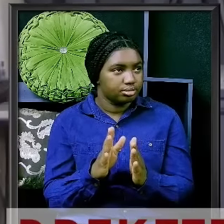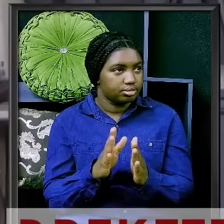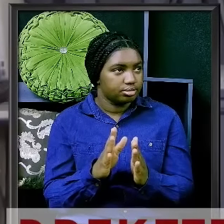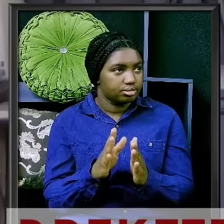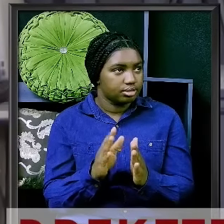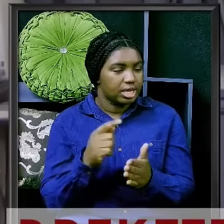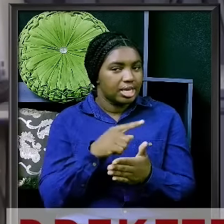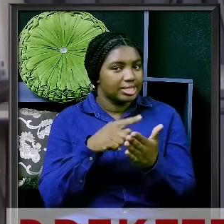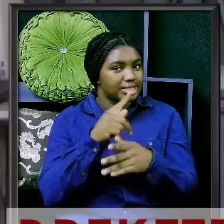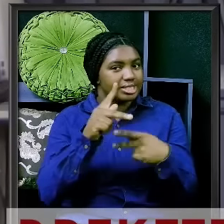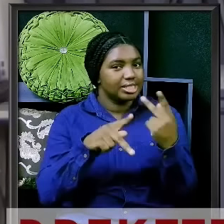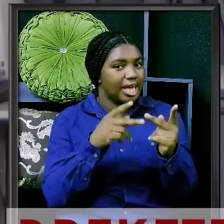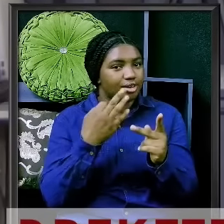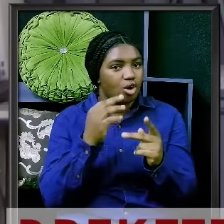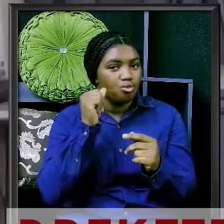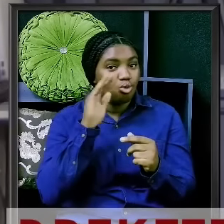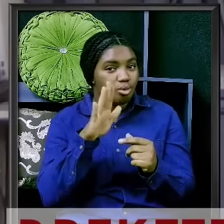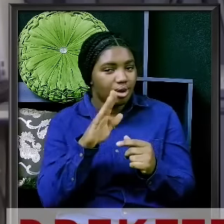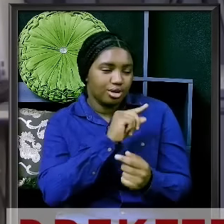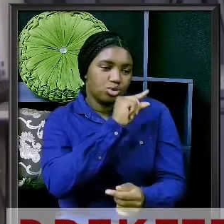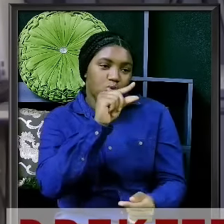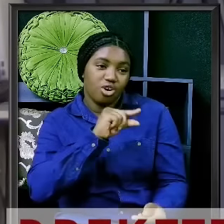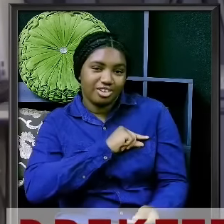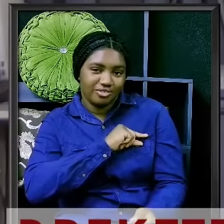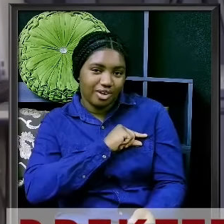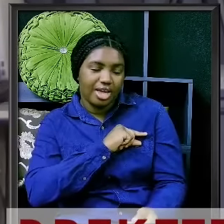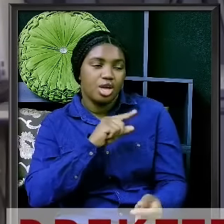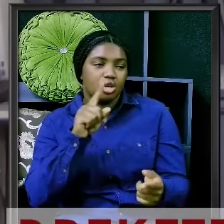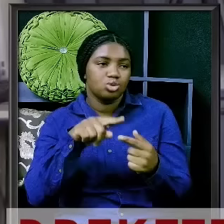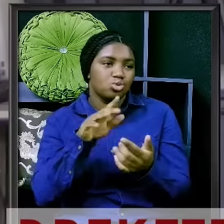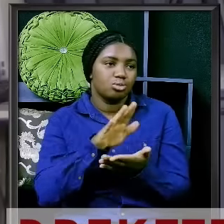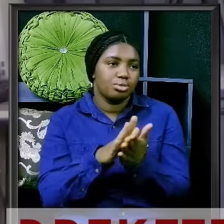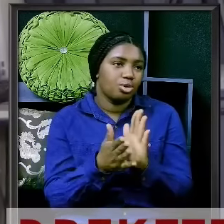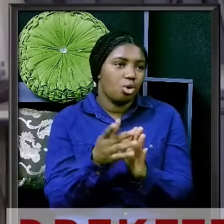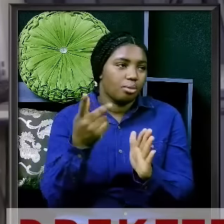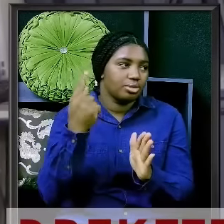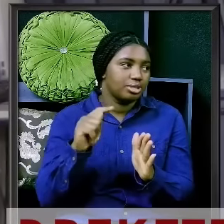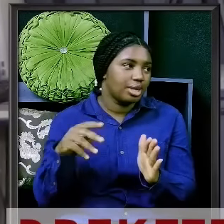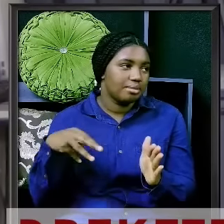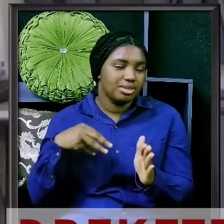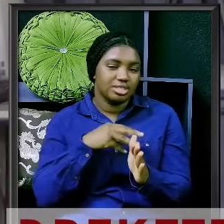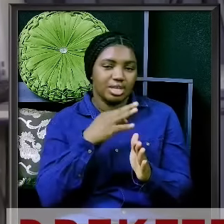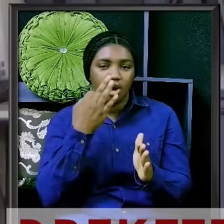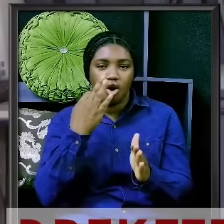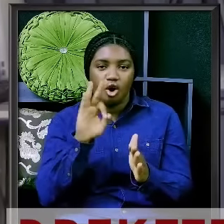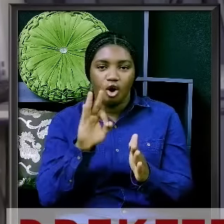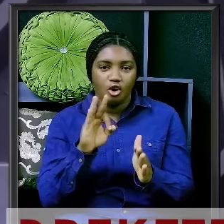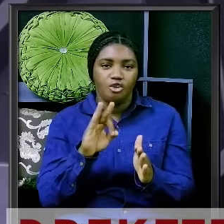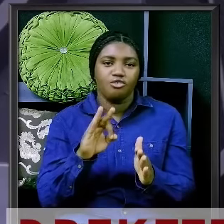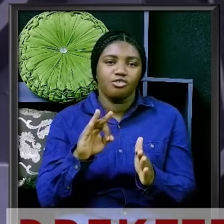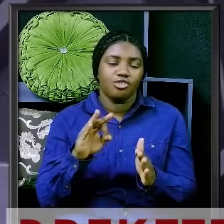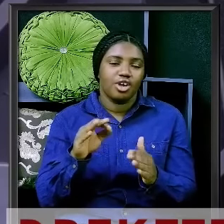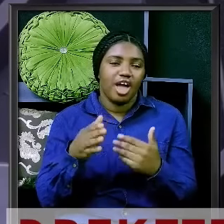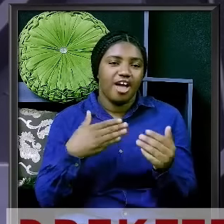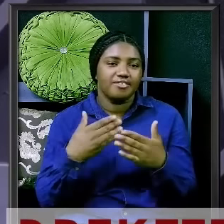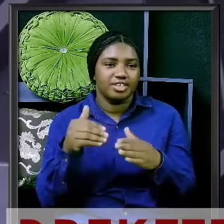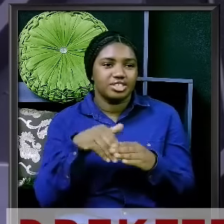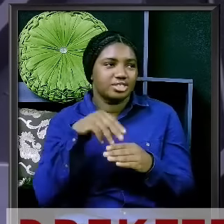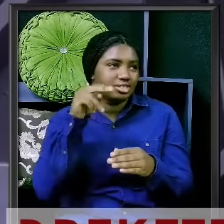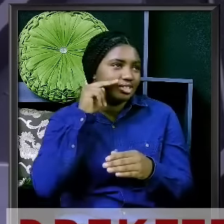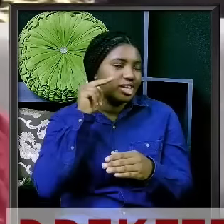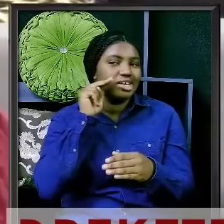This kind of woman don't already qualified to become the Minister for Women Affairs in Nigeria. Make we appreciate her,